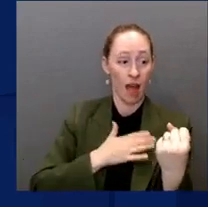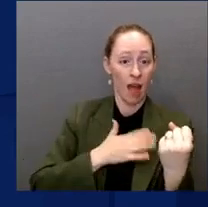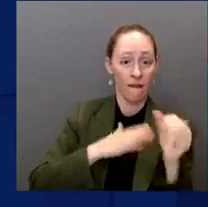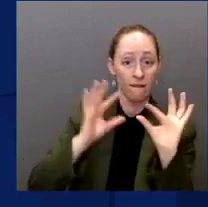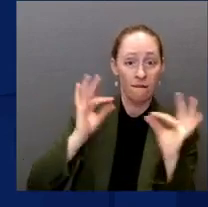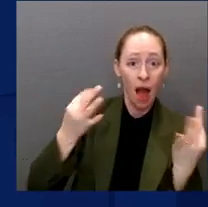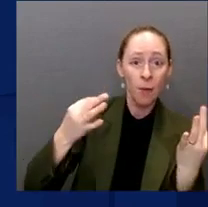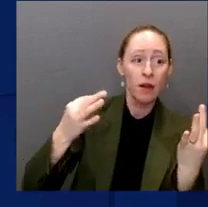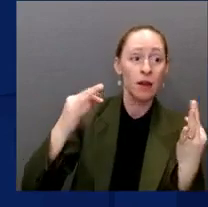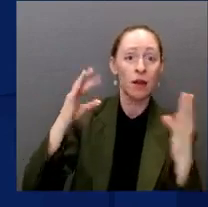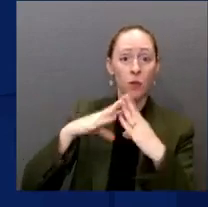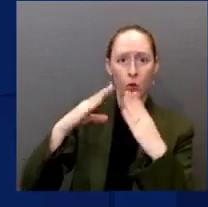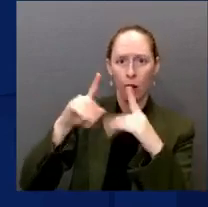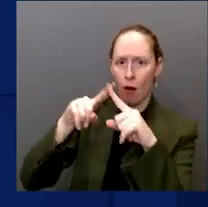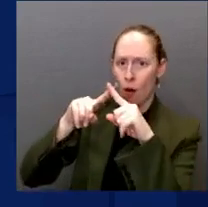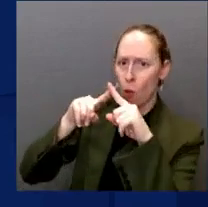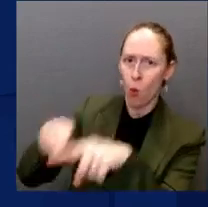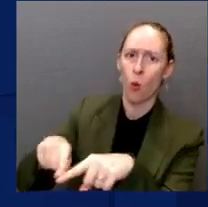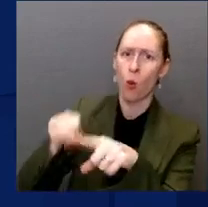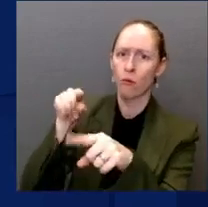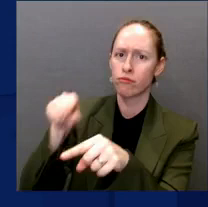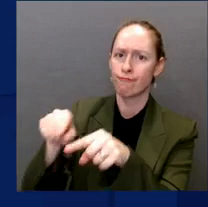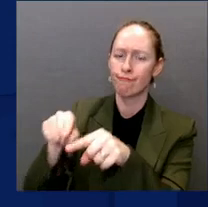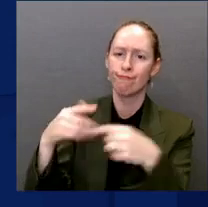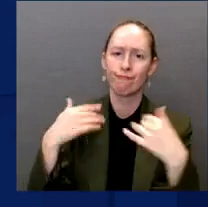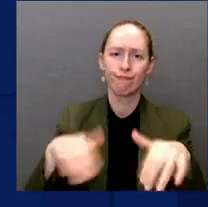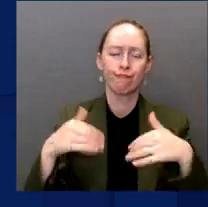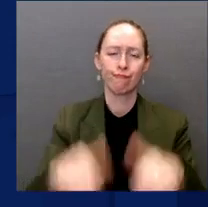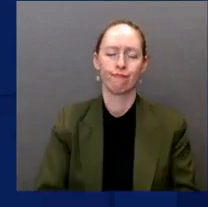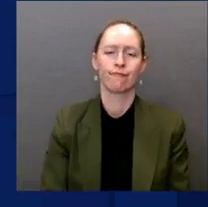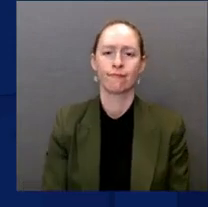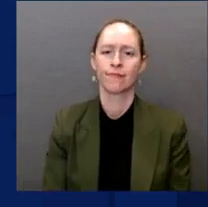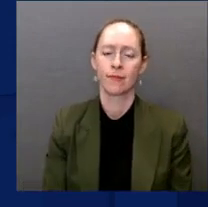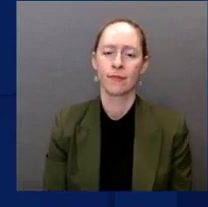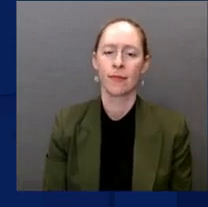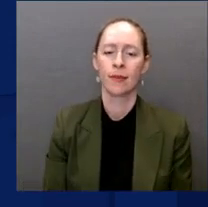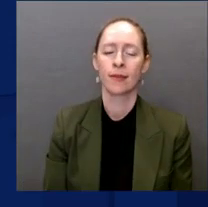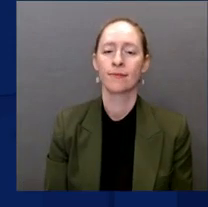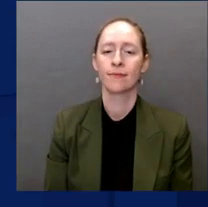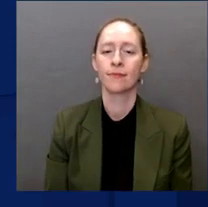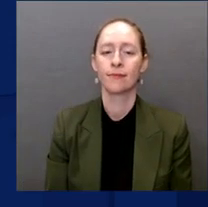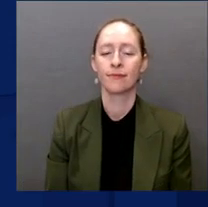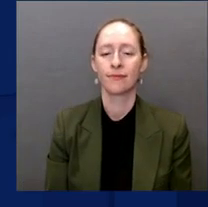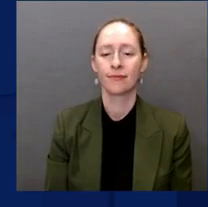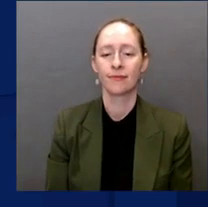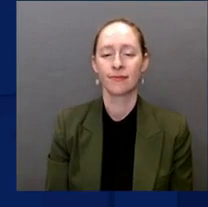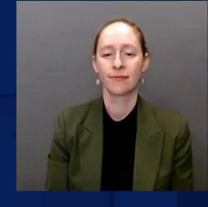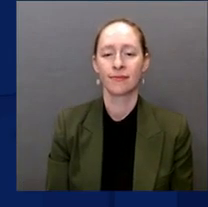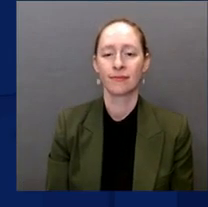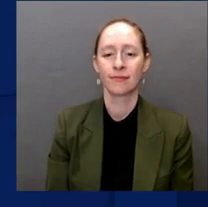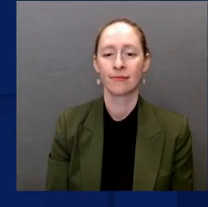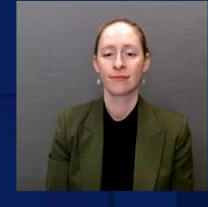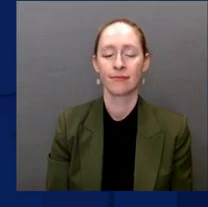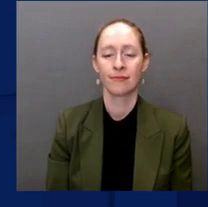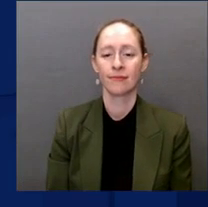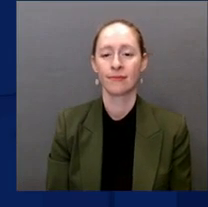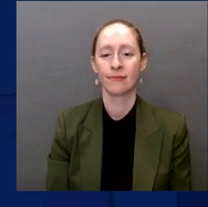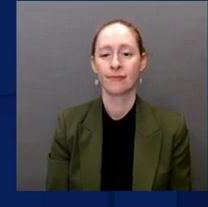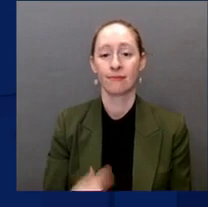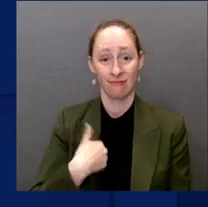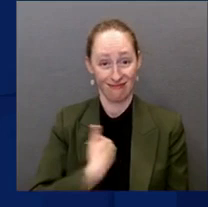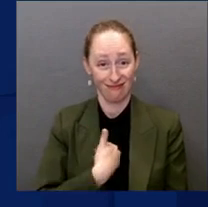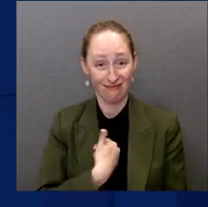As a parenting student attending community college, I faced barriers accessing student aid, stable